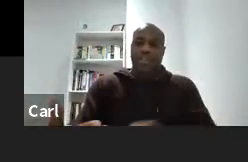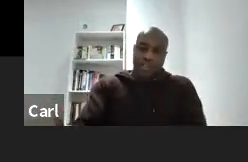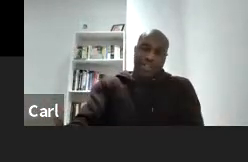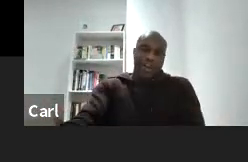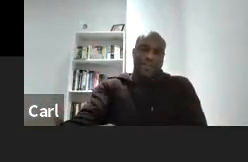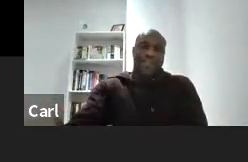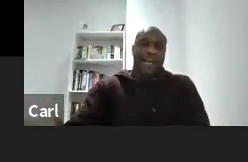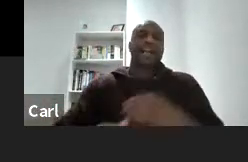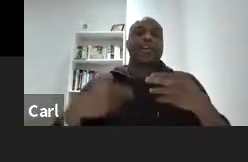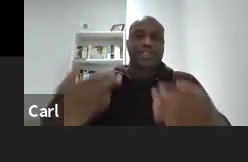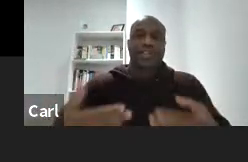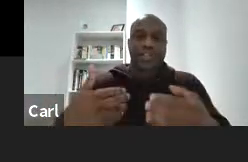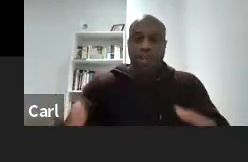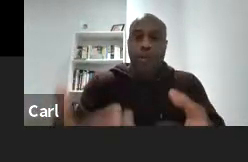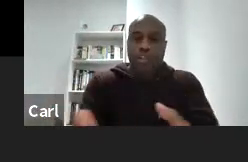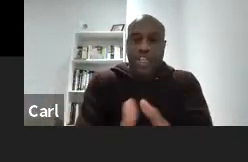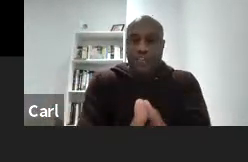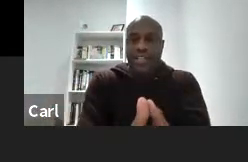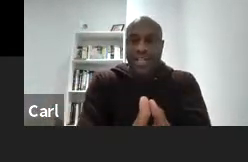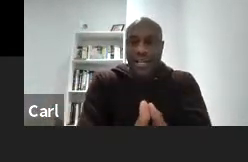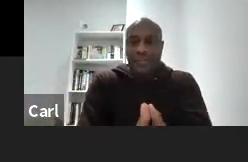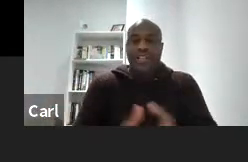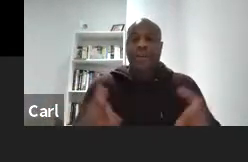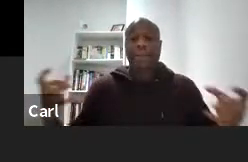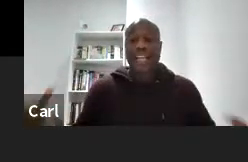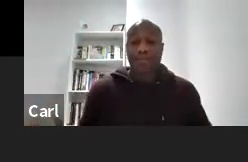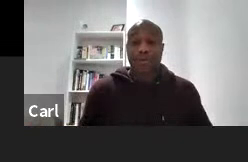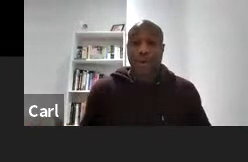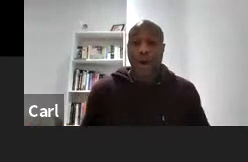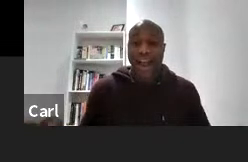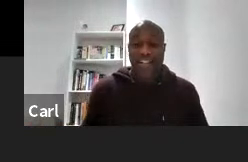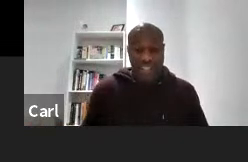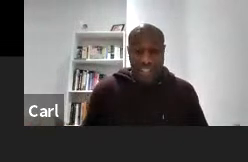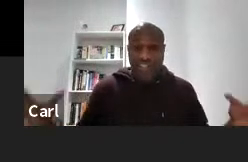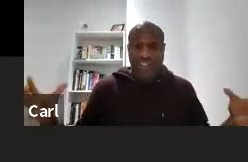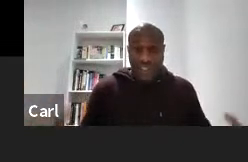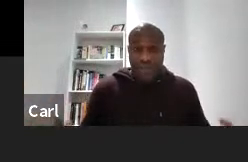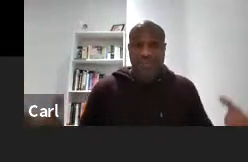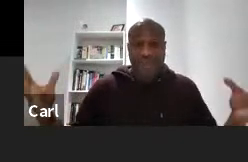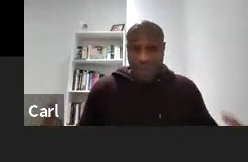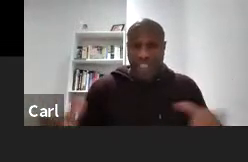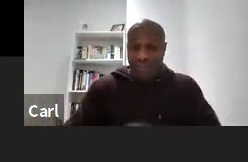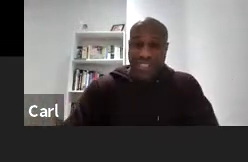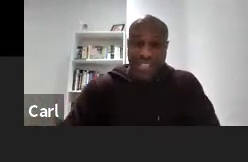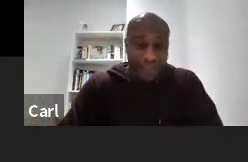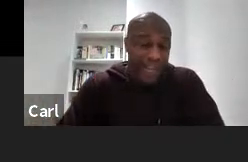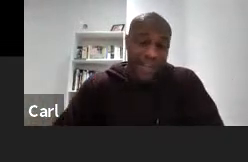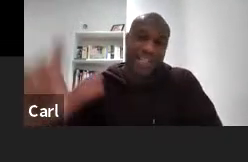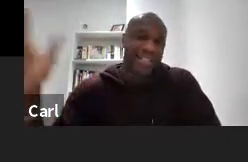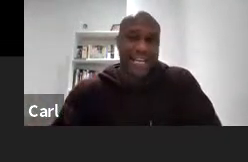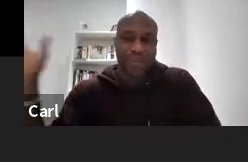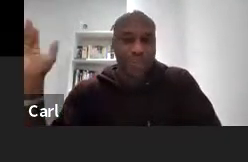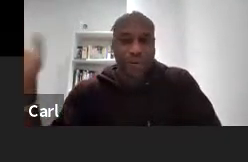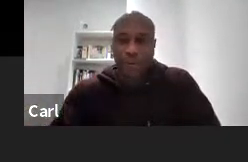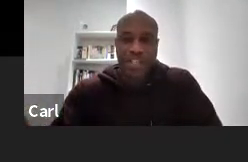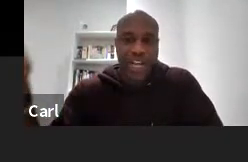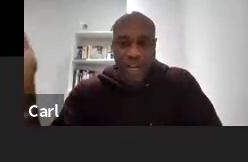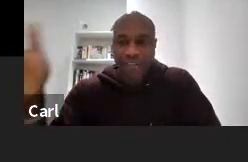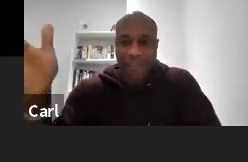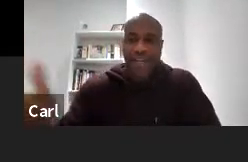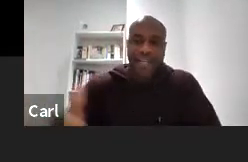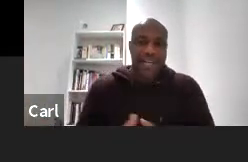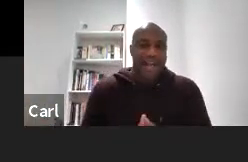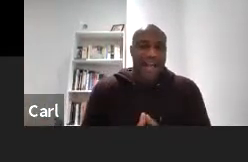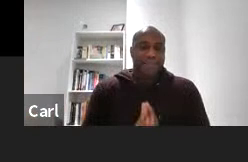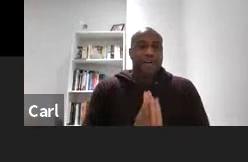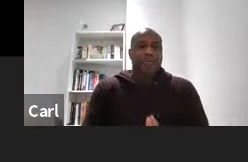then also start to hopefully get closer to launching your idea to people who are actually enthused by your idea. And as I said, I'm sure Michelle,